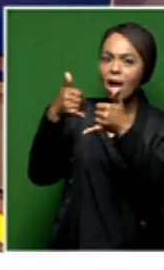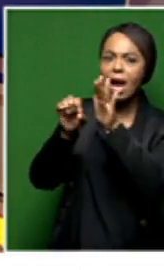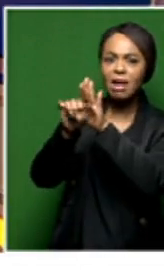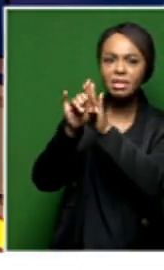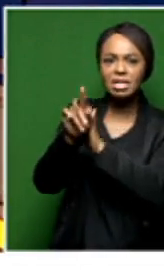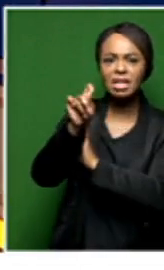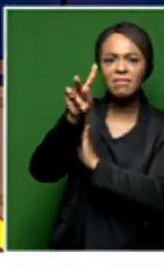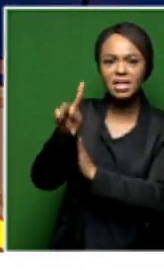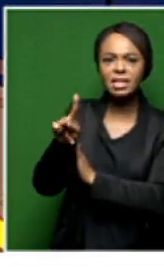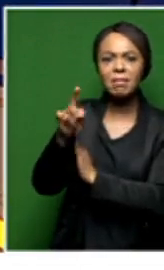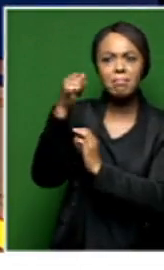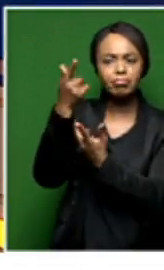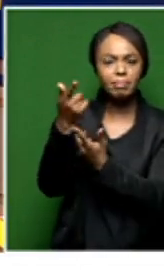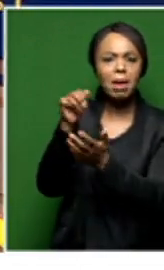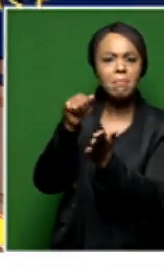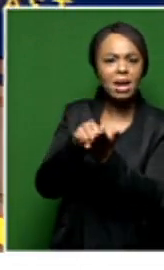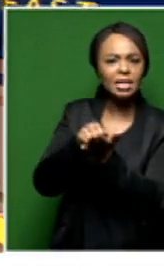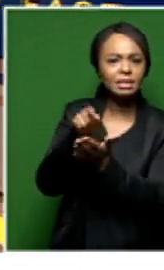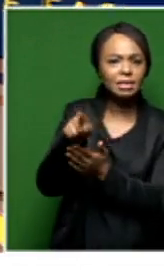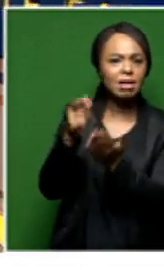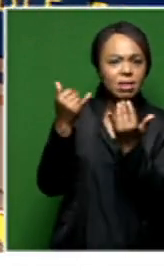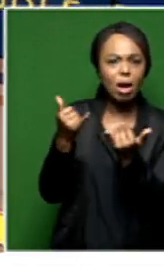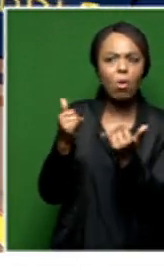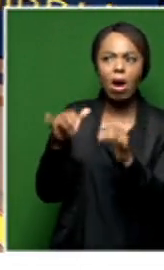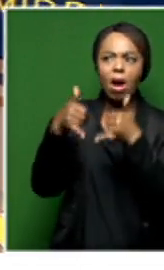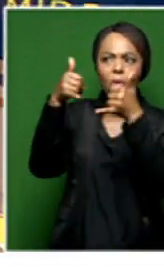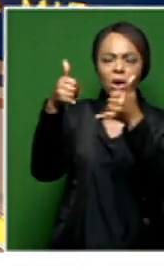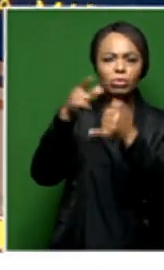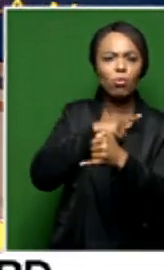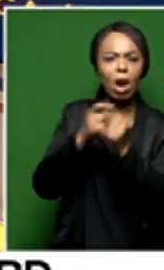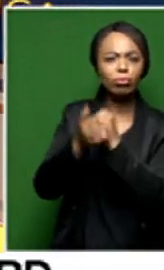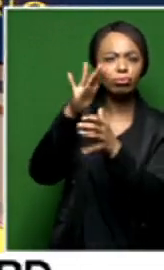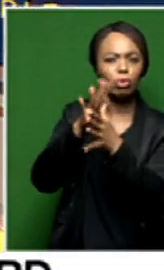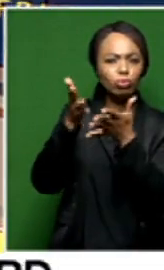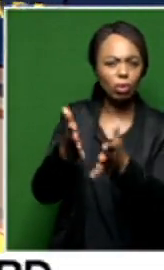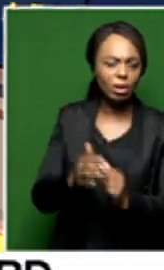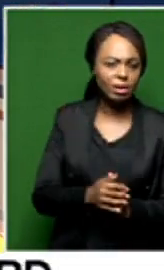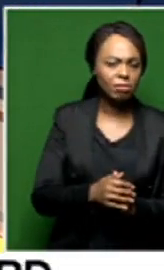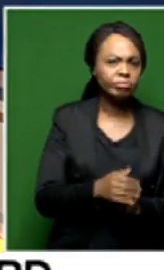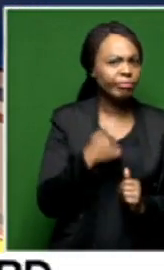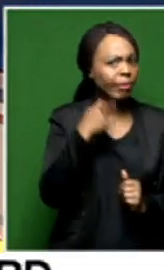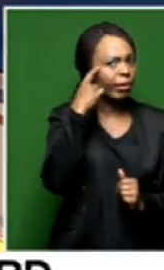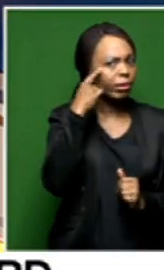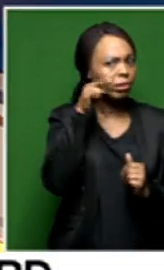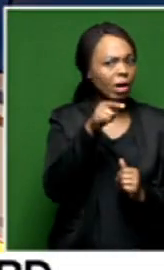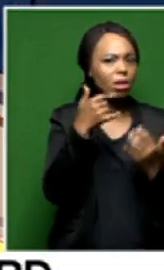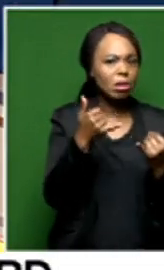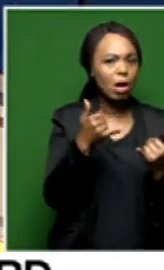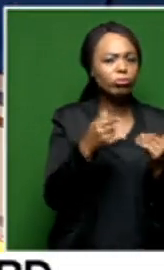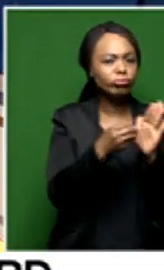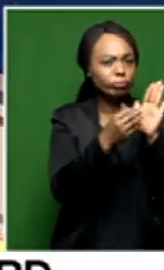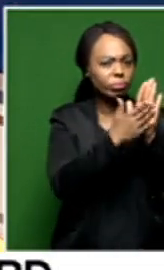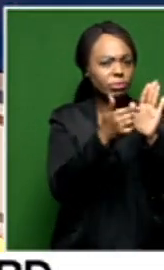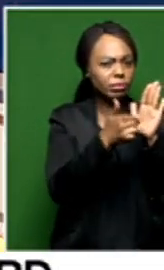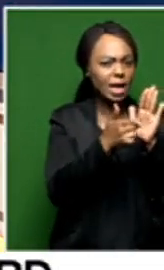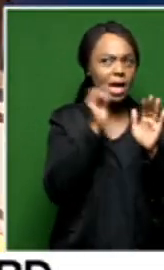and the marketing industry, what still makes these awards sought after? Yeah, I think it's really a benchmark in terms